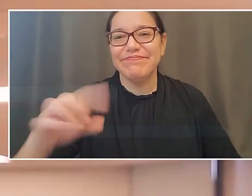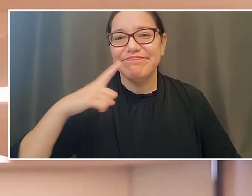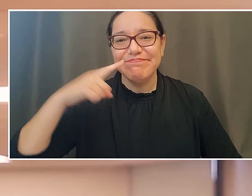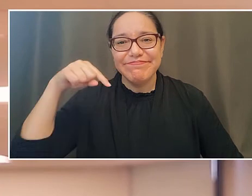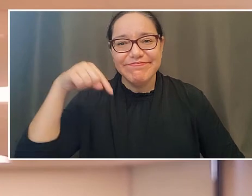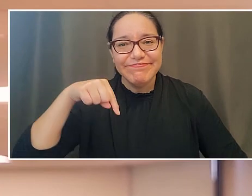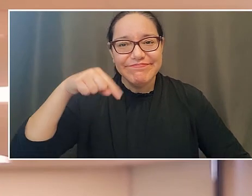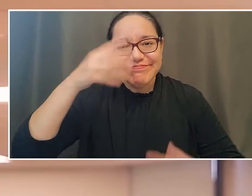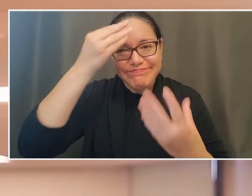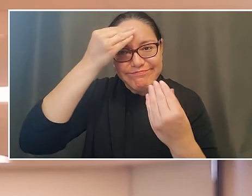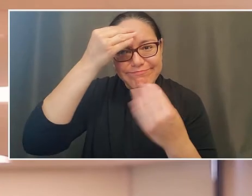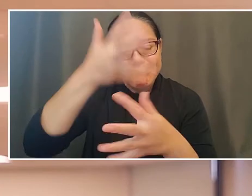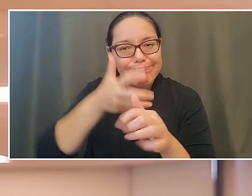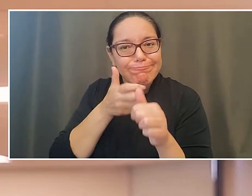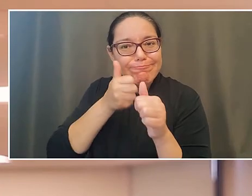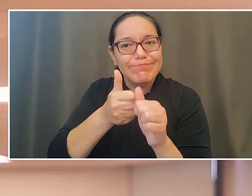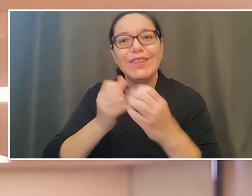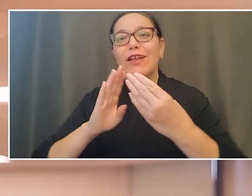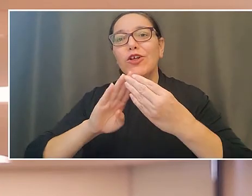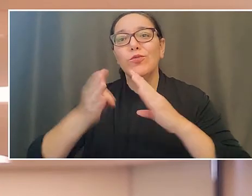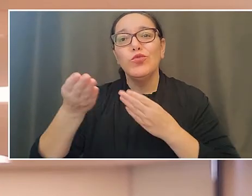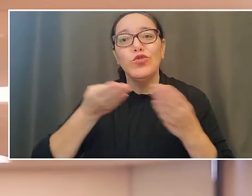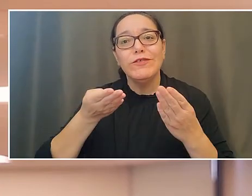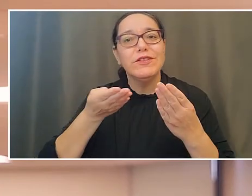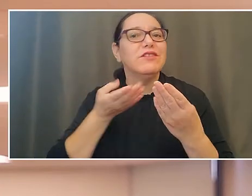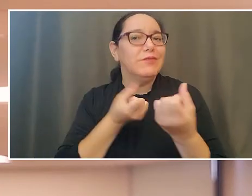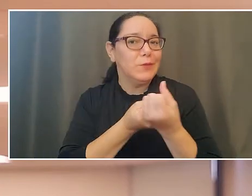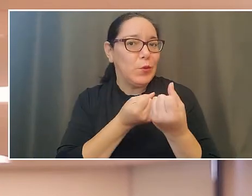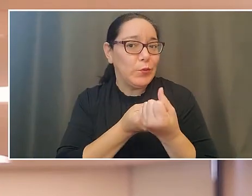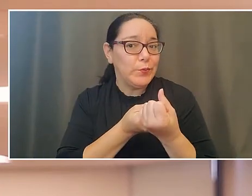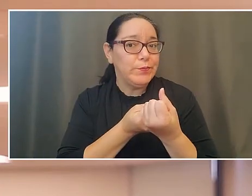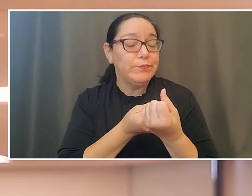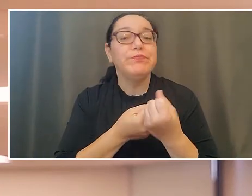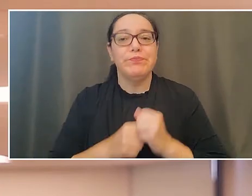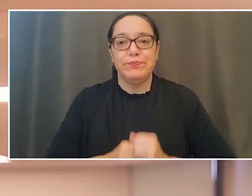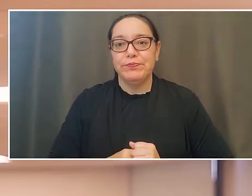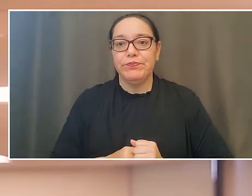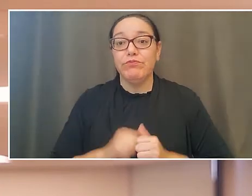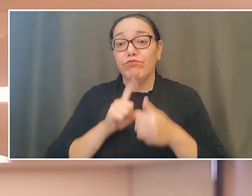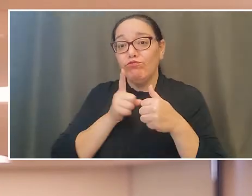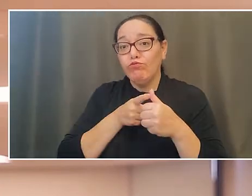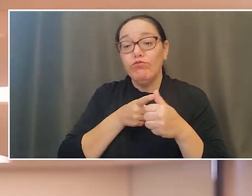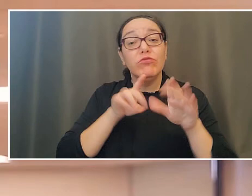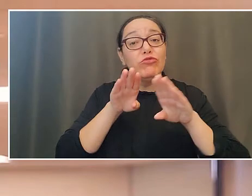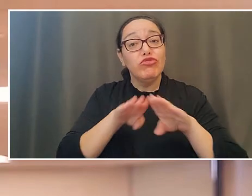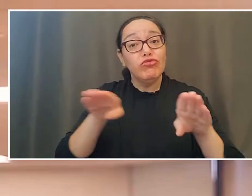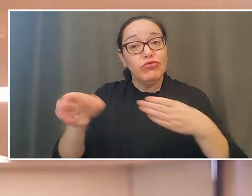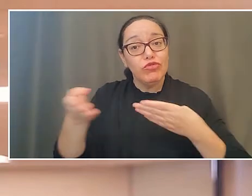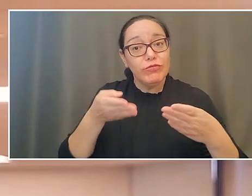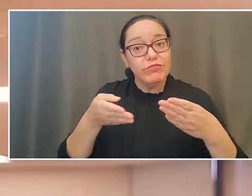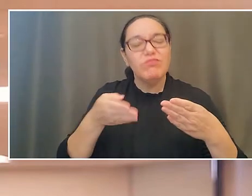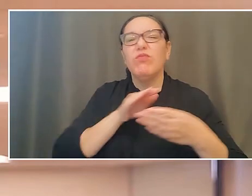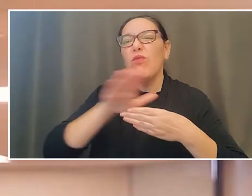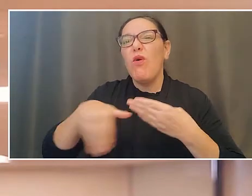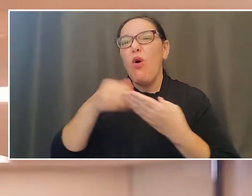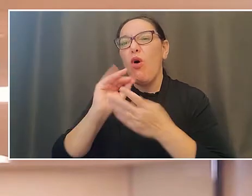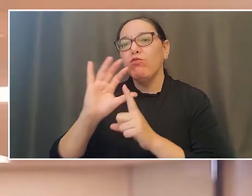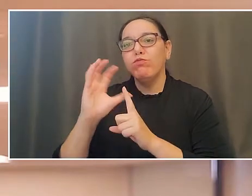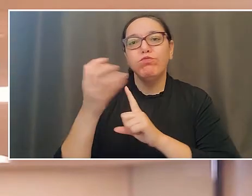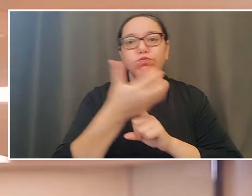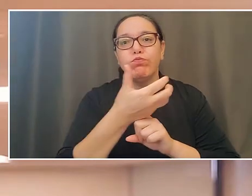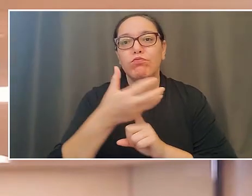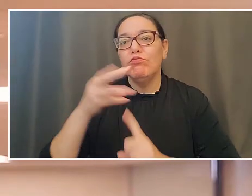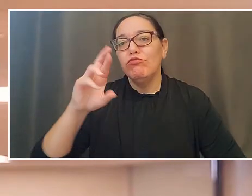This is the update for community services and supports. In our children's programs, all wraparound programs, these are